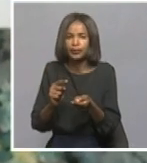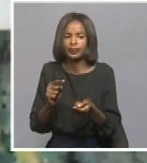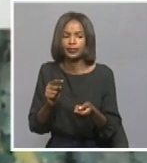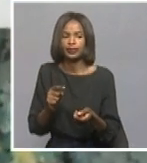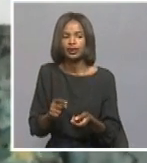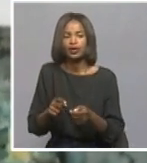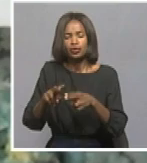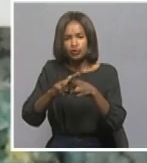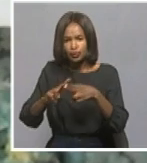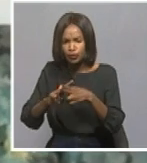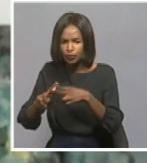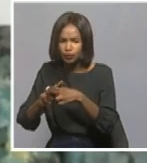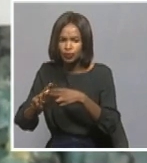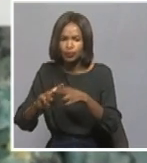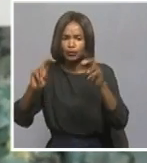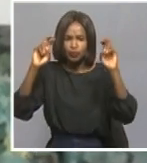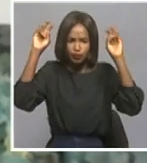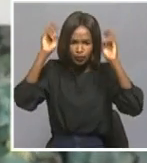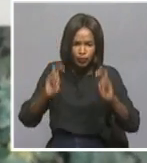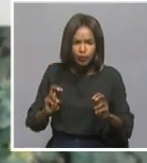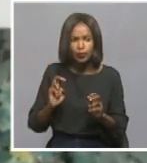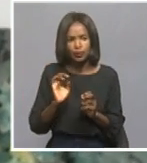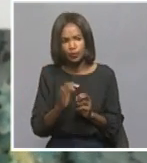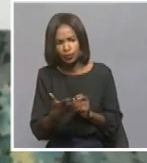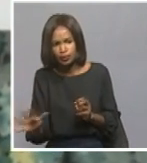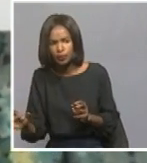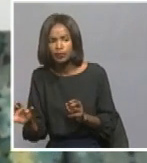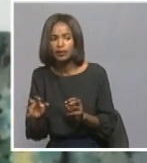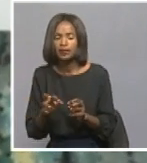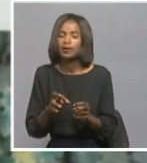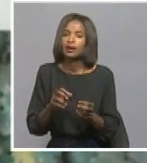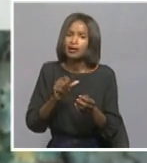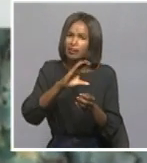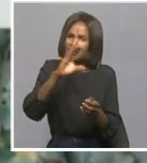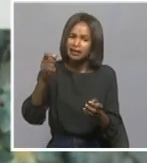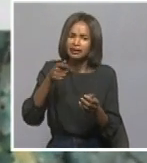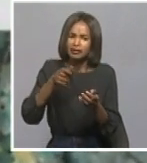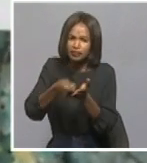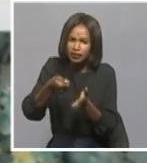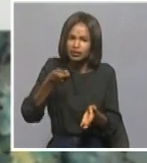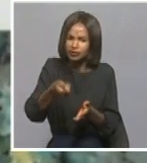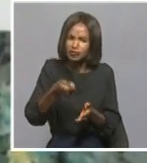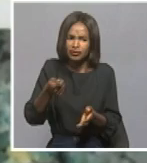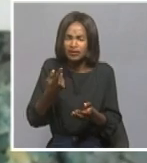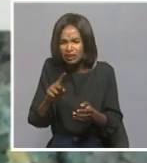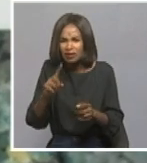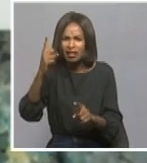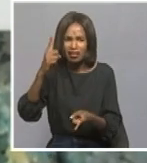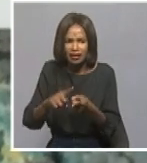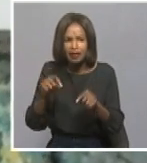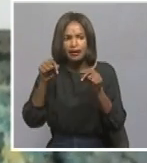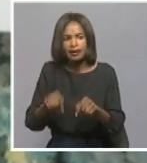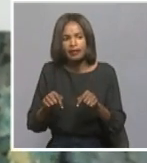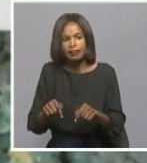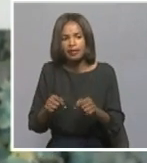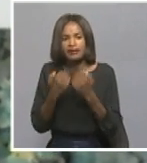of utilities, that is electricity and water, but also how can we make sure that now we will seriously pay attention to